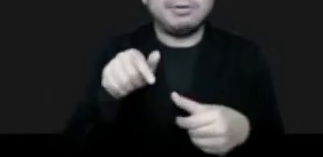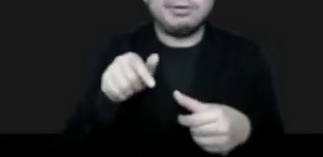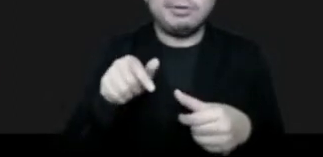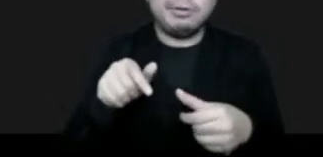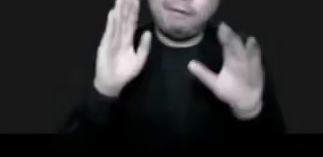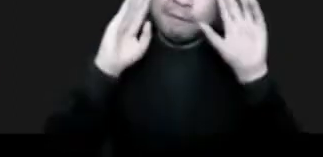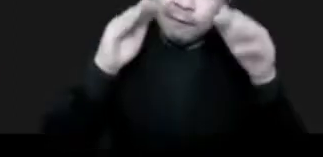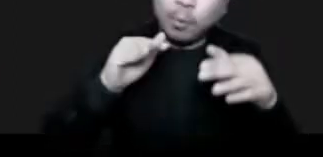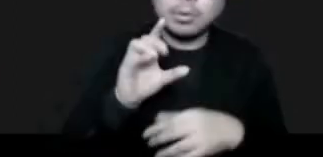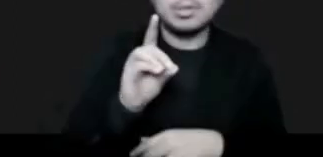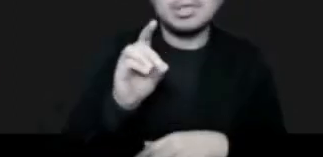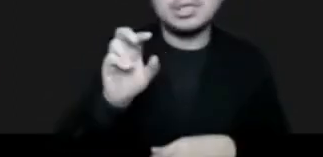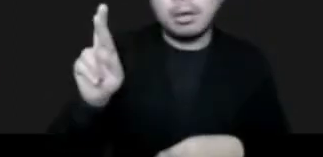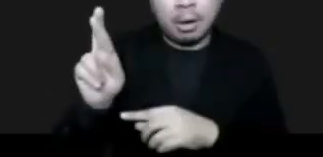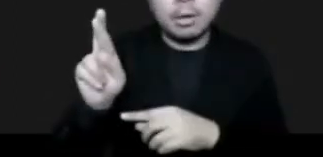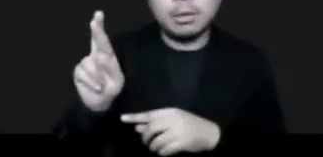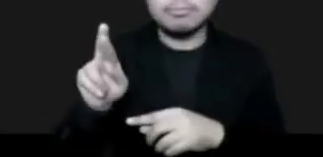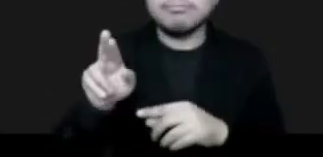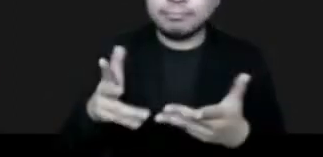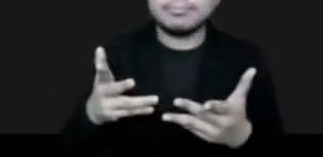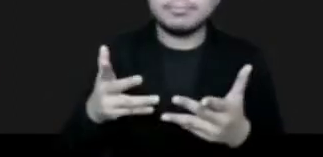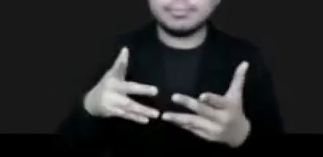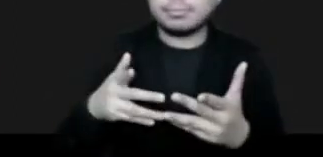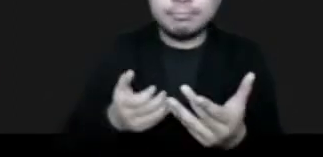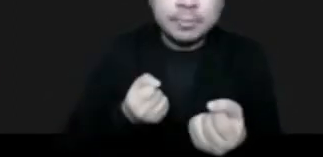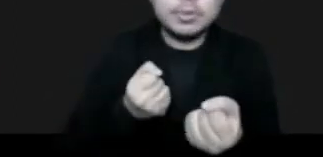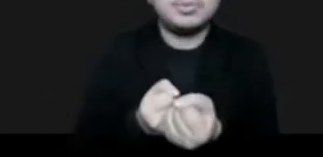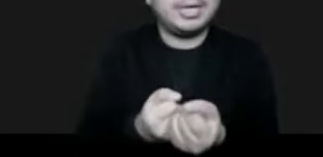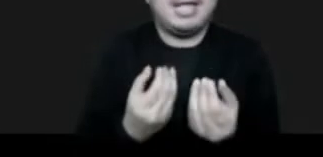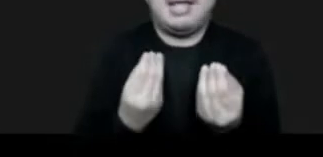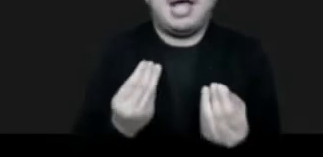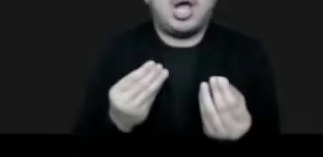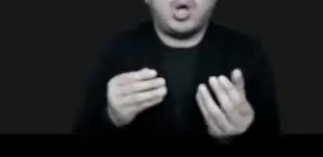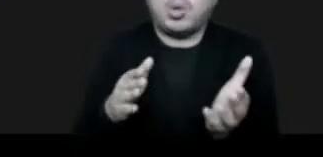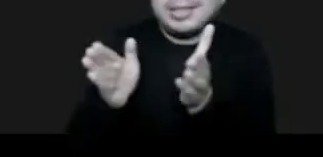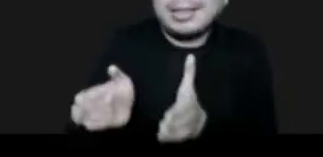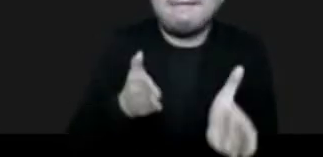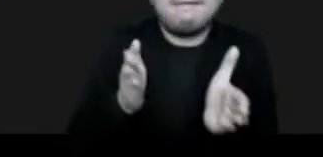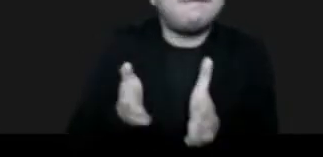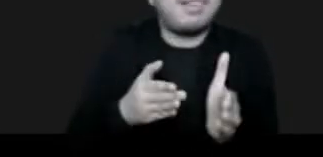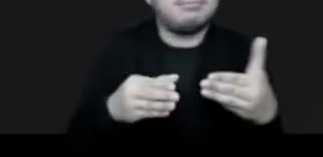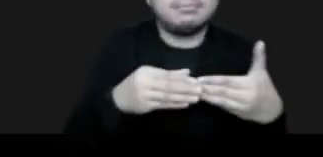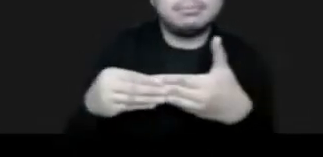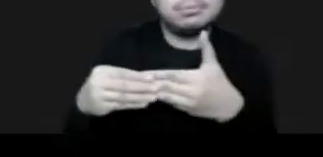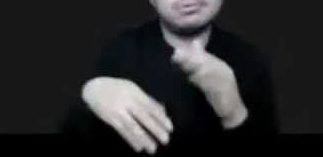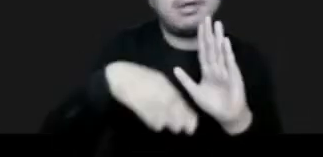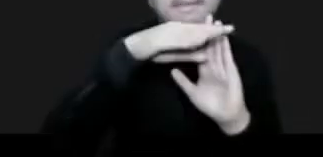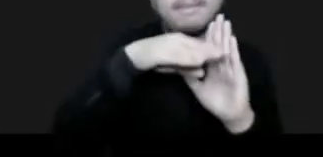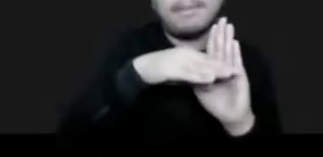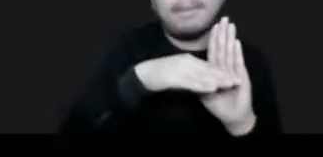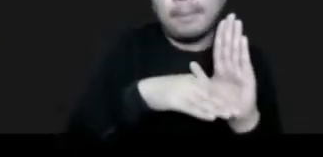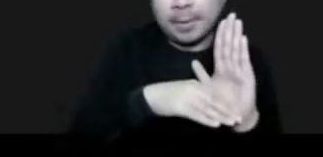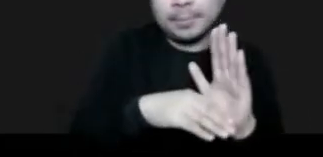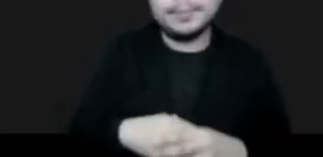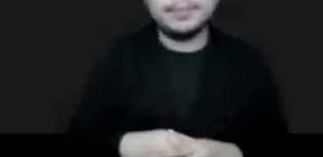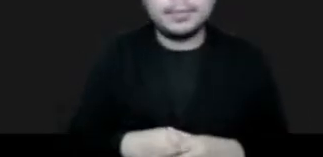to the process of developing the framework. And while some of the things that we've experienced,